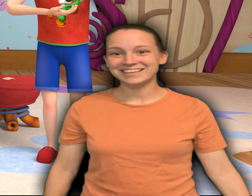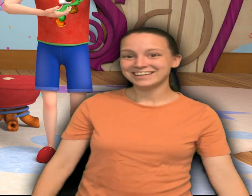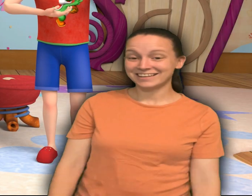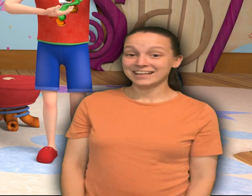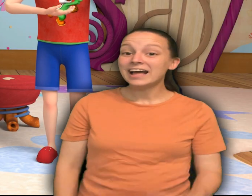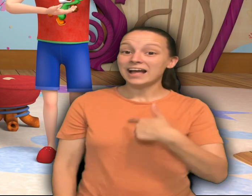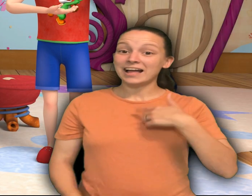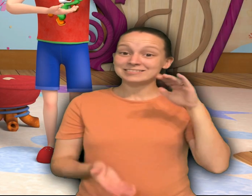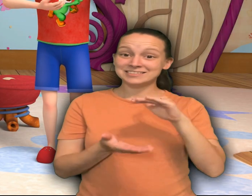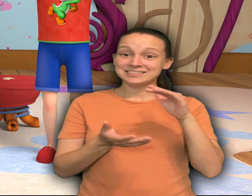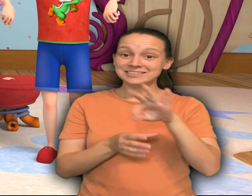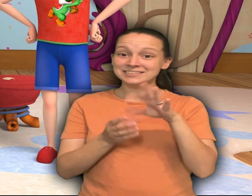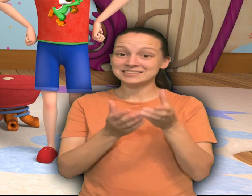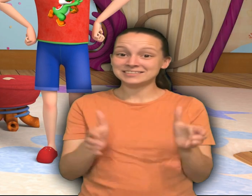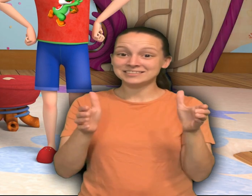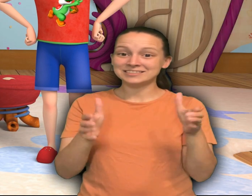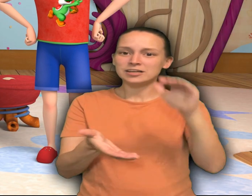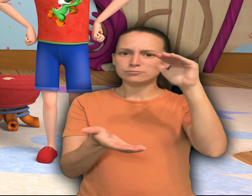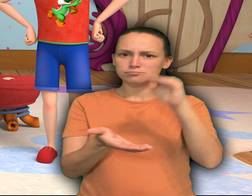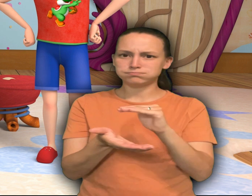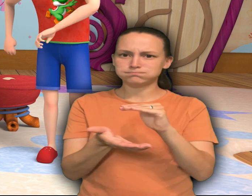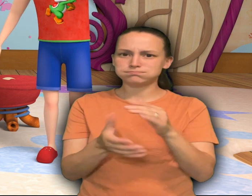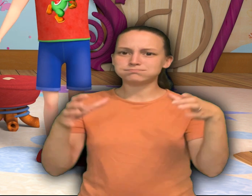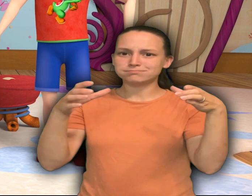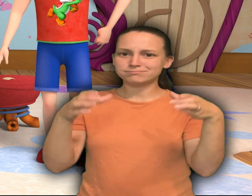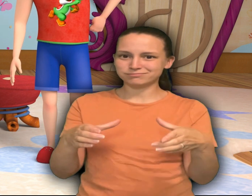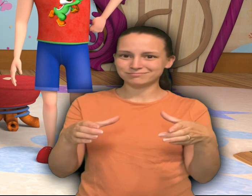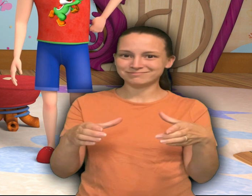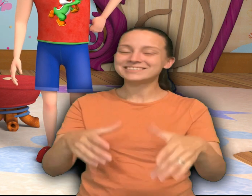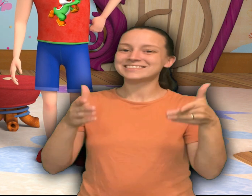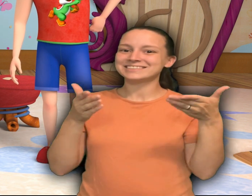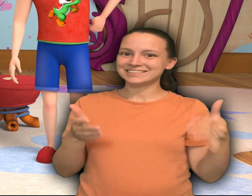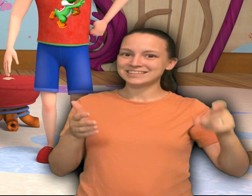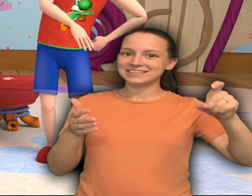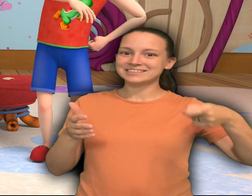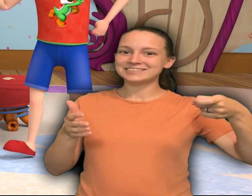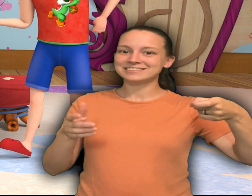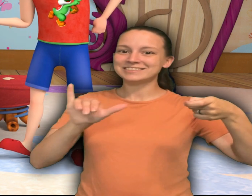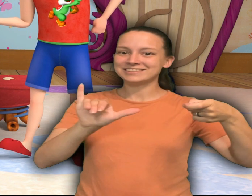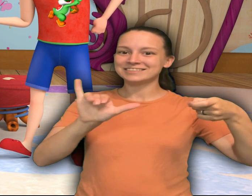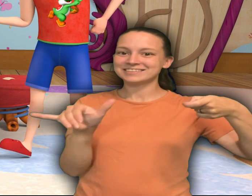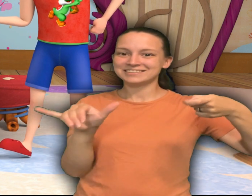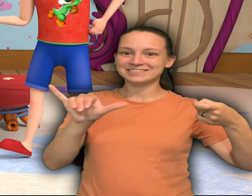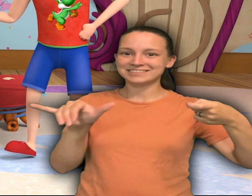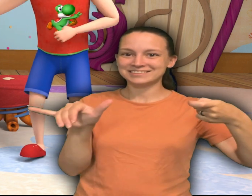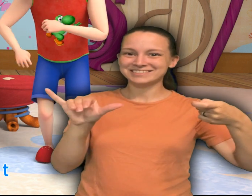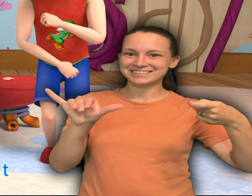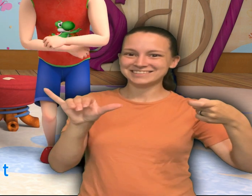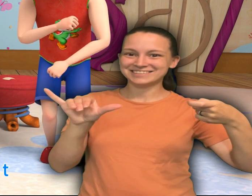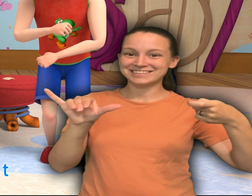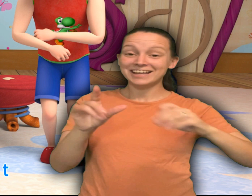I'm a little teapot, short and stout Here is my handle and here is my